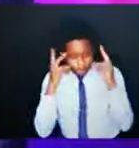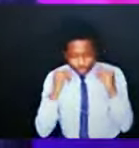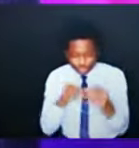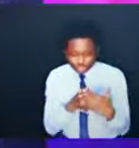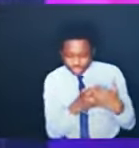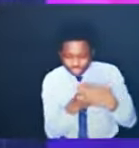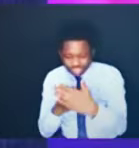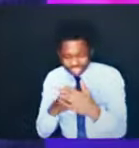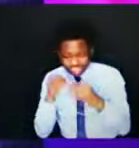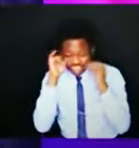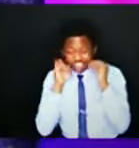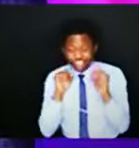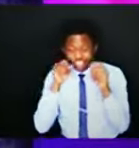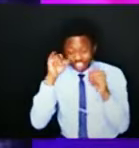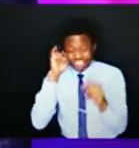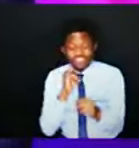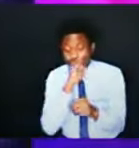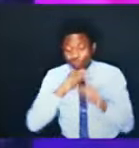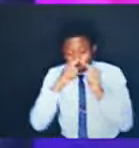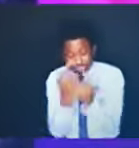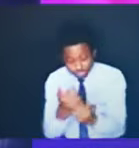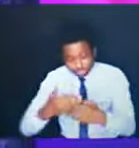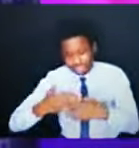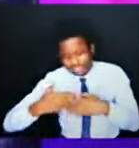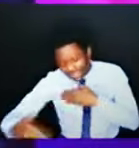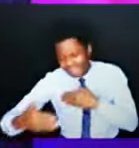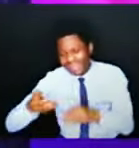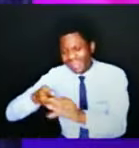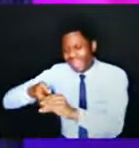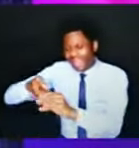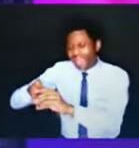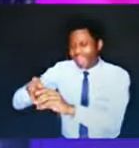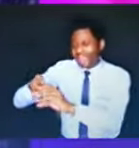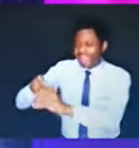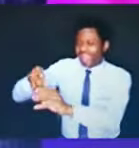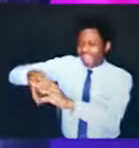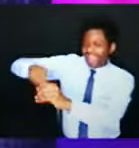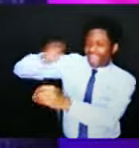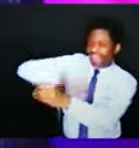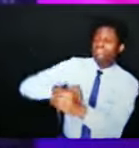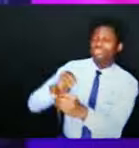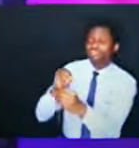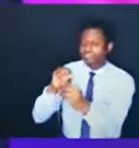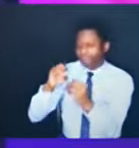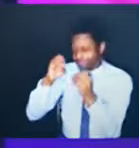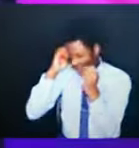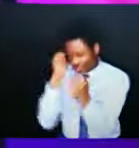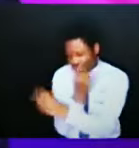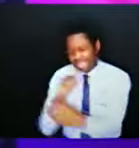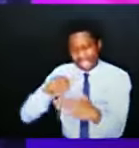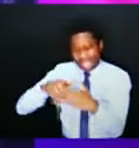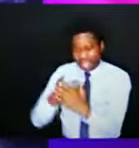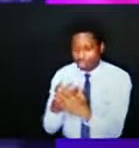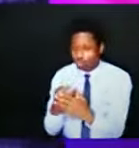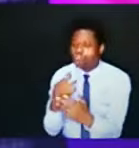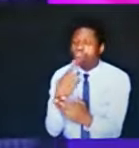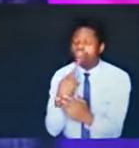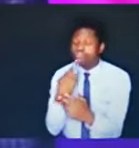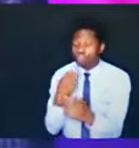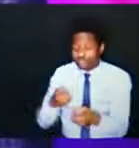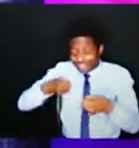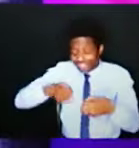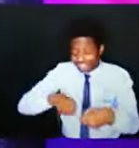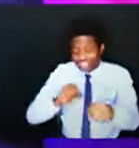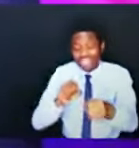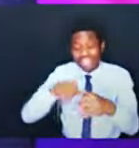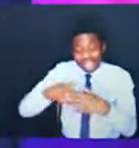no Casafa Moses who send you Yame Freno and send your sumano say Uncle the Israel for how they crossed the Red Sea and how they walked on